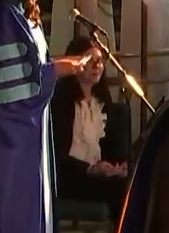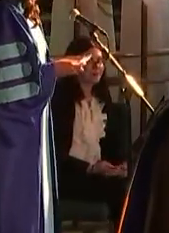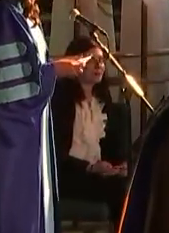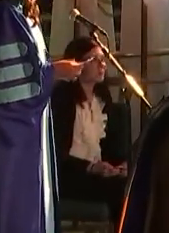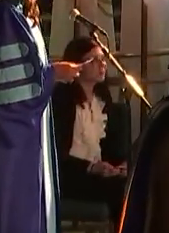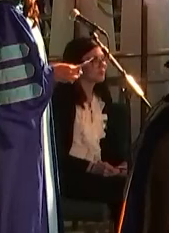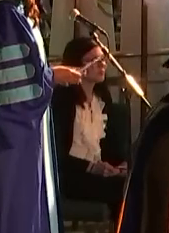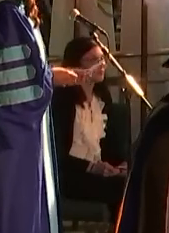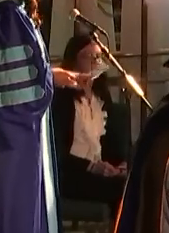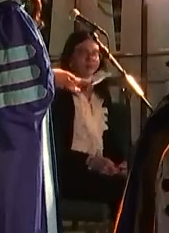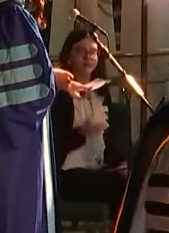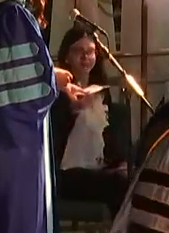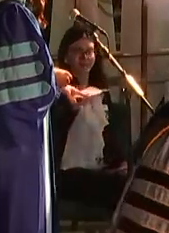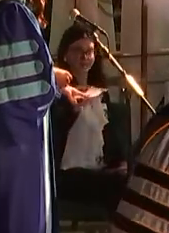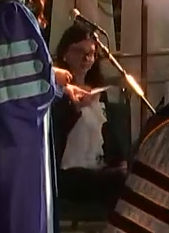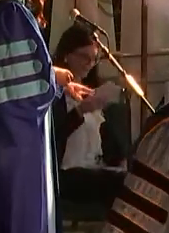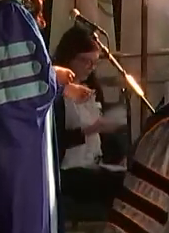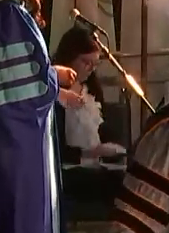Kristen Hoff, cum laude.